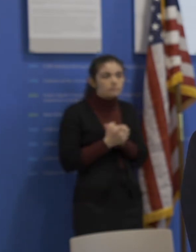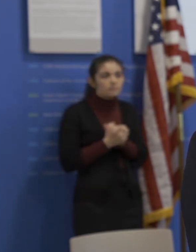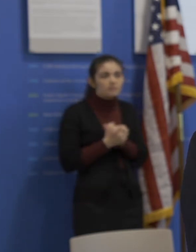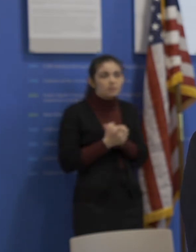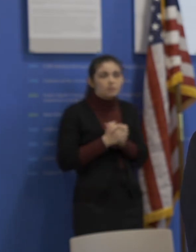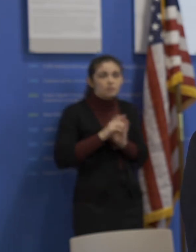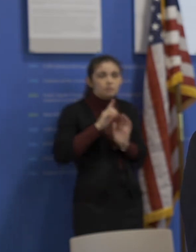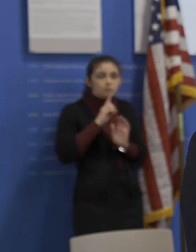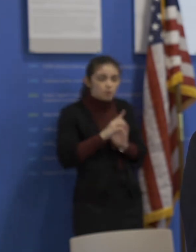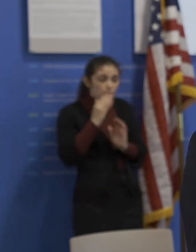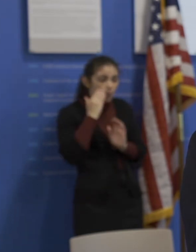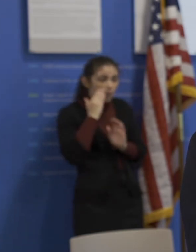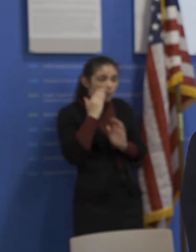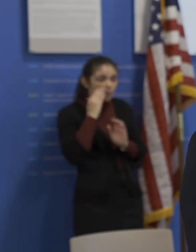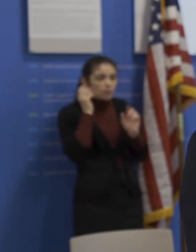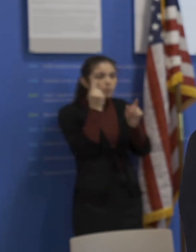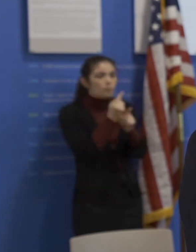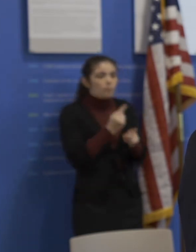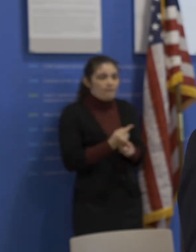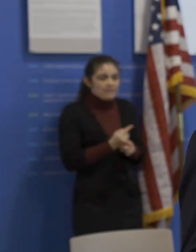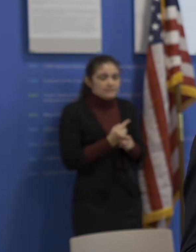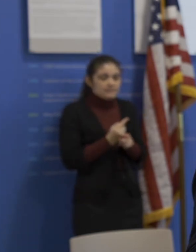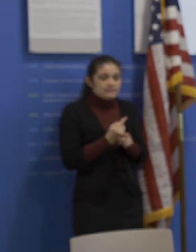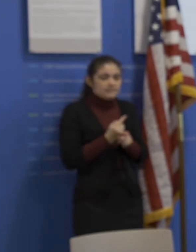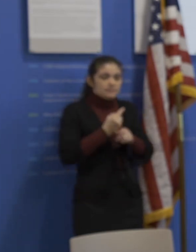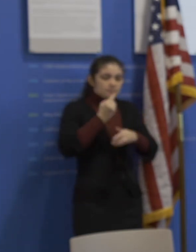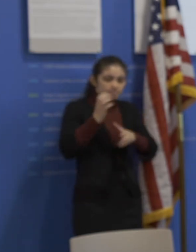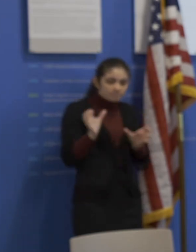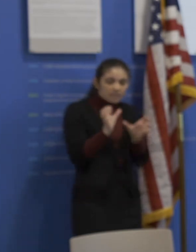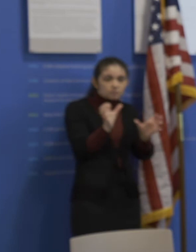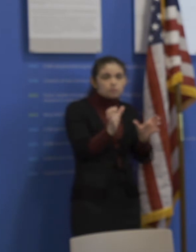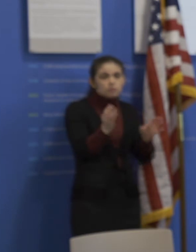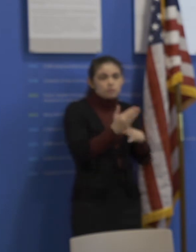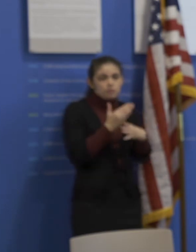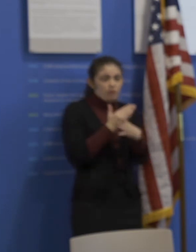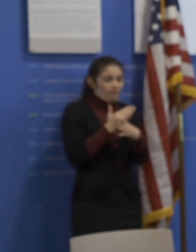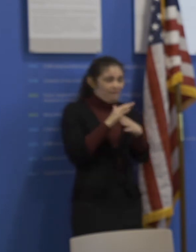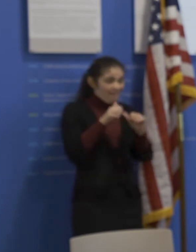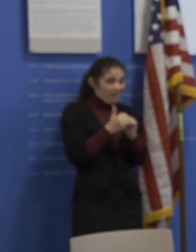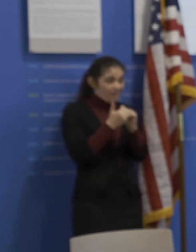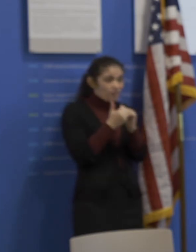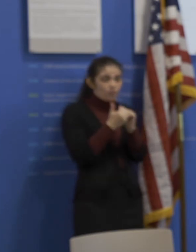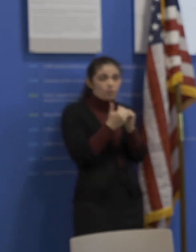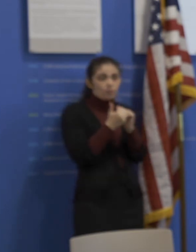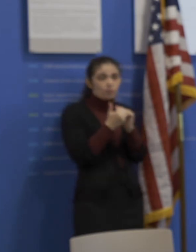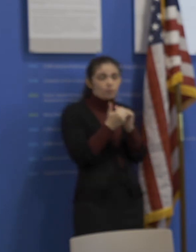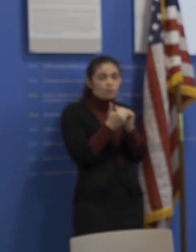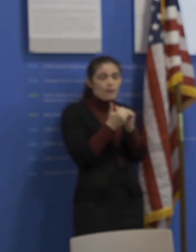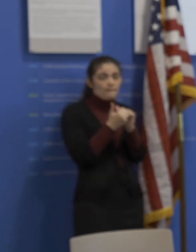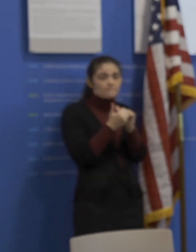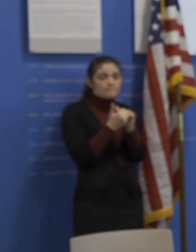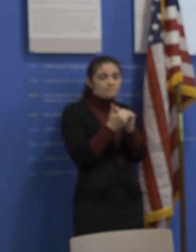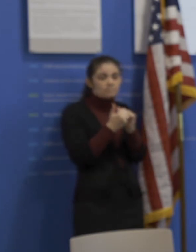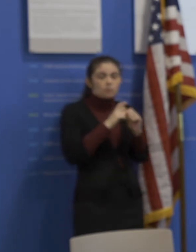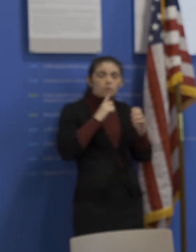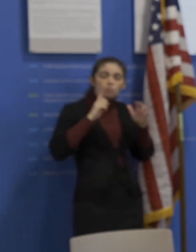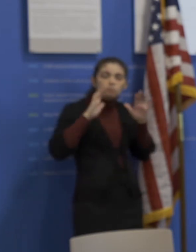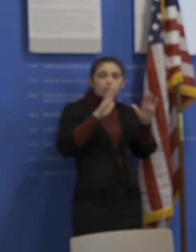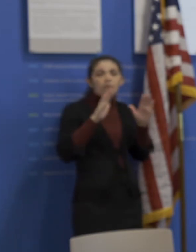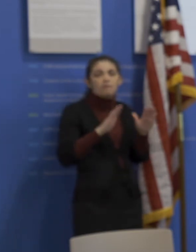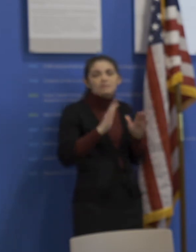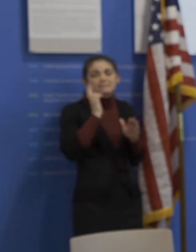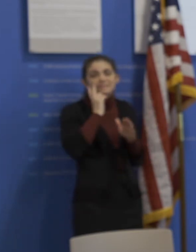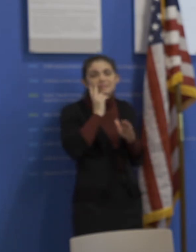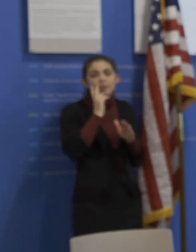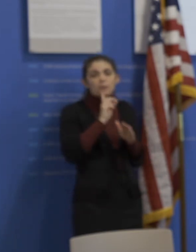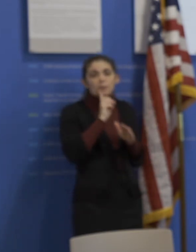We're assuring that they are taking the proper steps. They're sharing in ways that I think are remarkable, that have